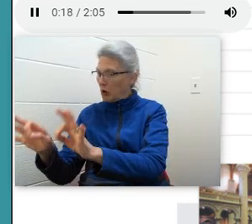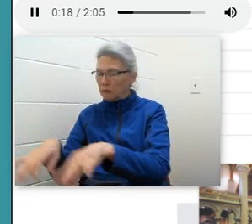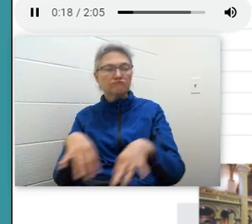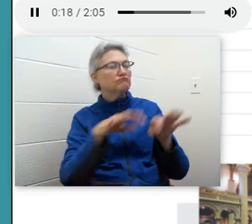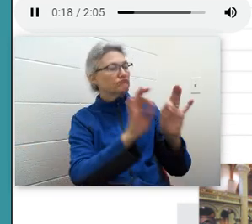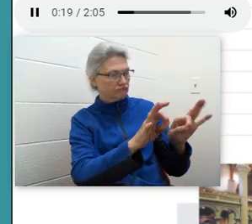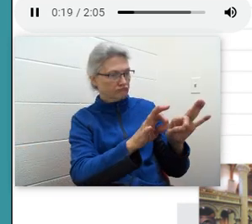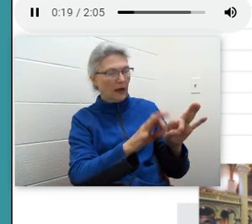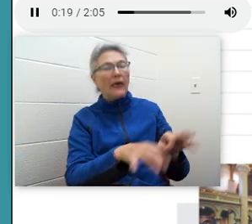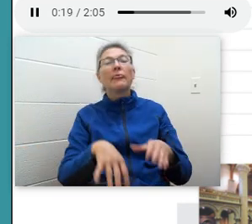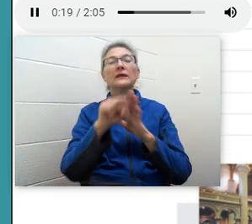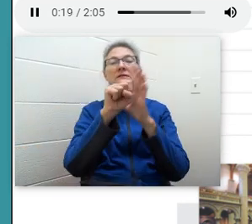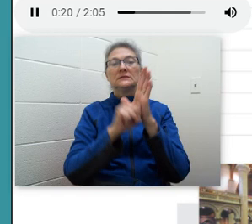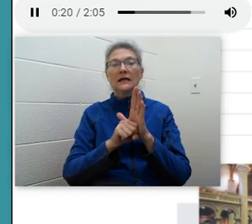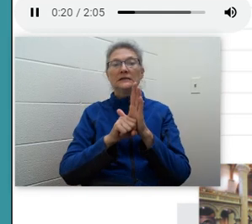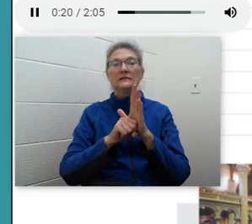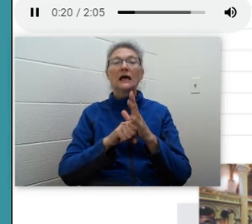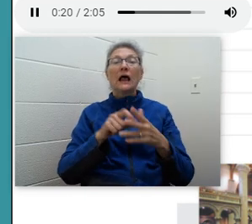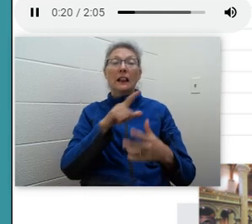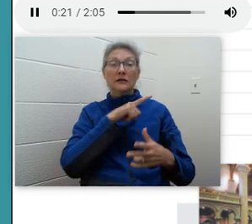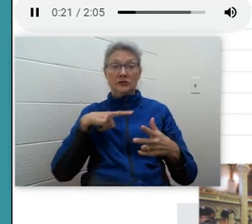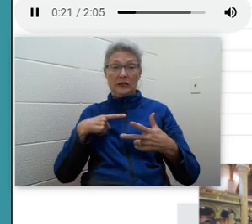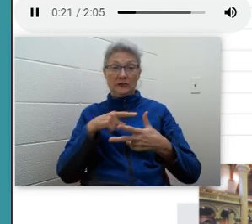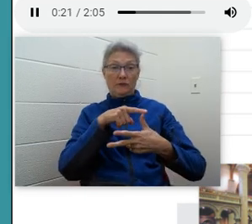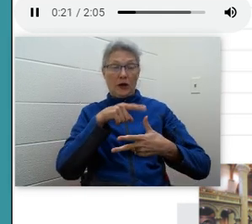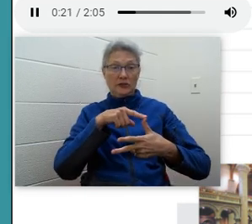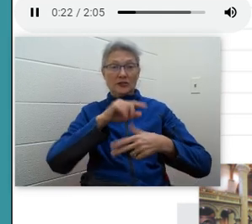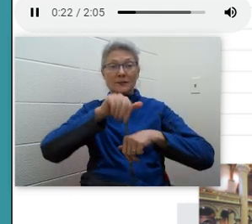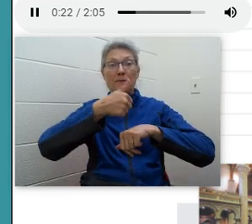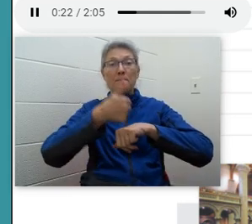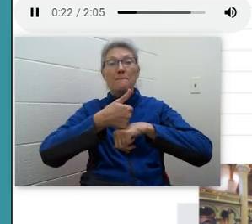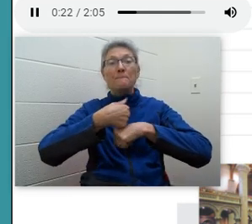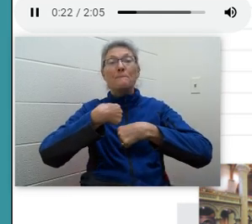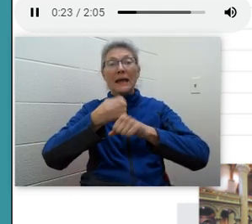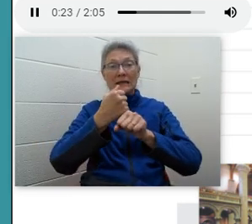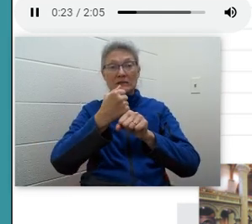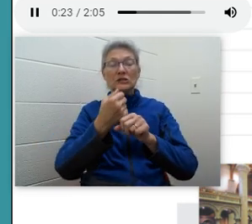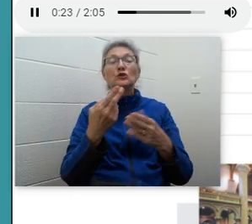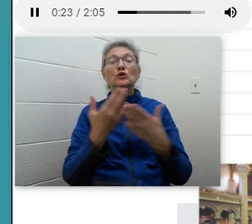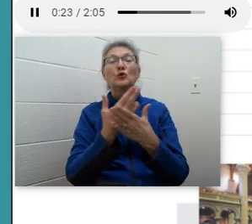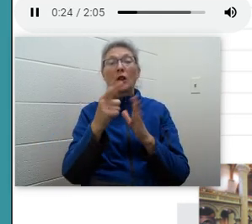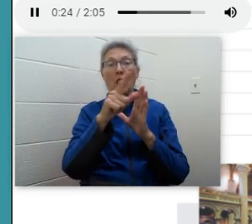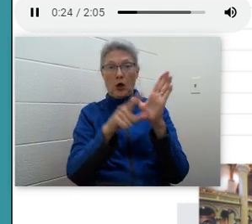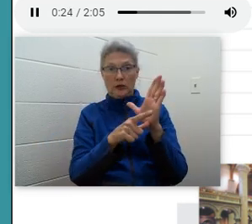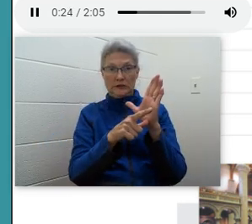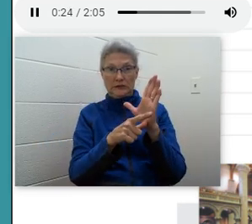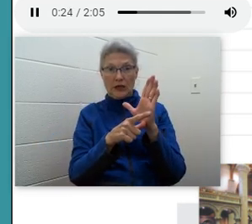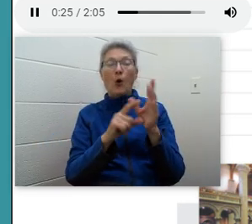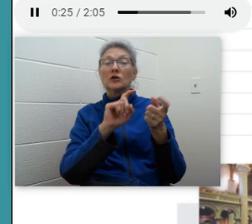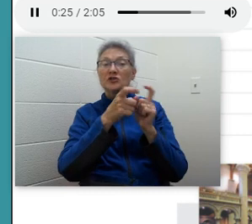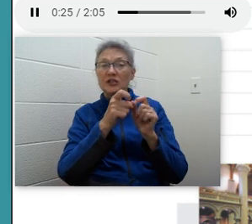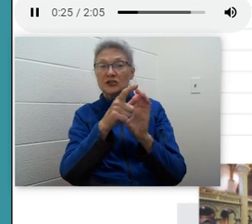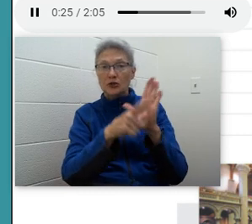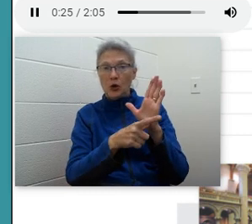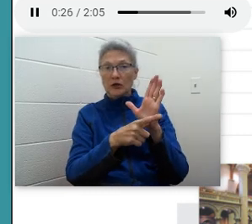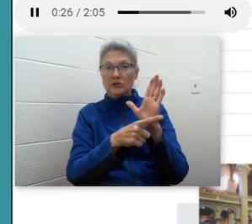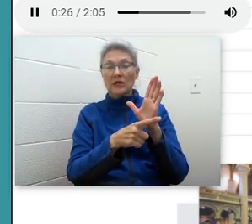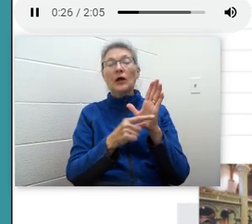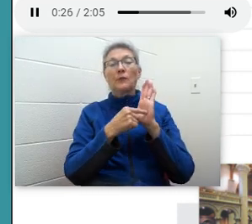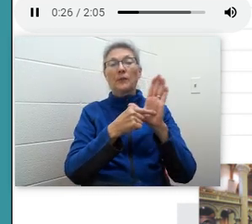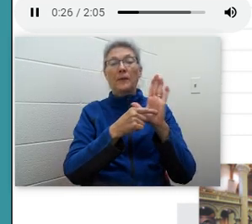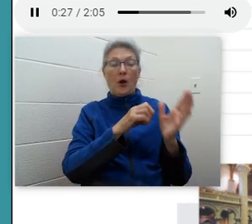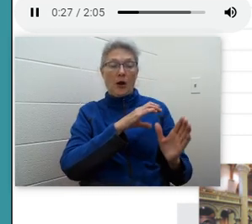branch writes new laws and makes amendments or changes to old laws. This branch includes representatives and senators who are